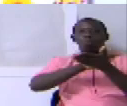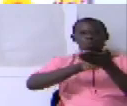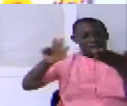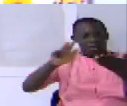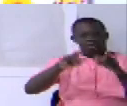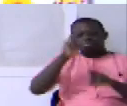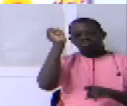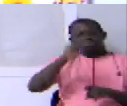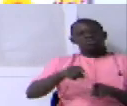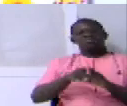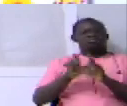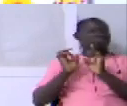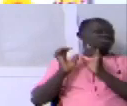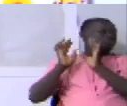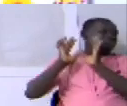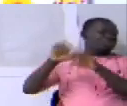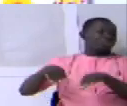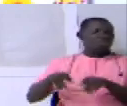Did